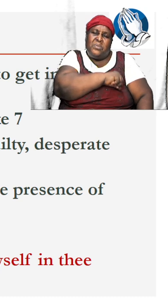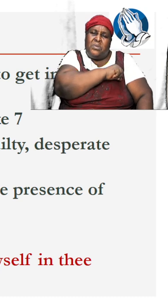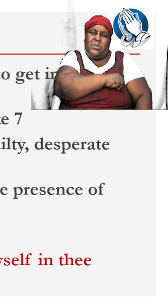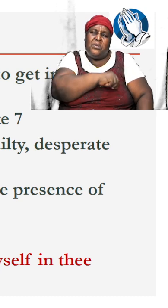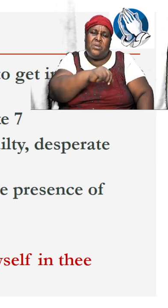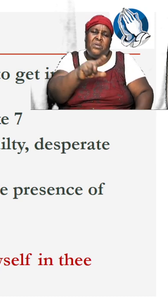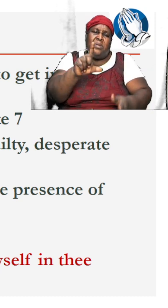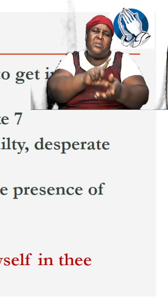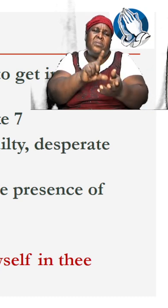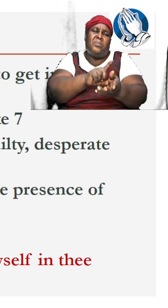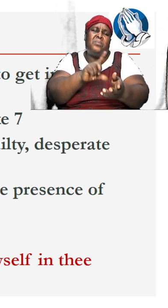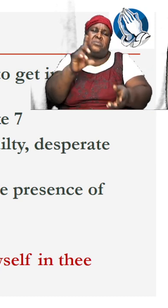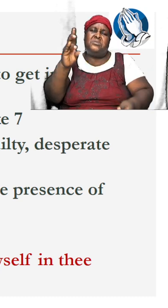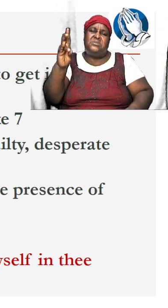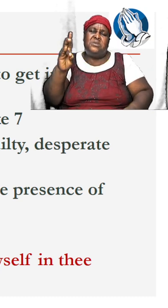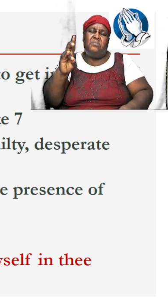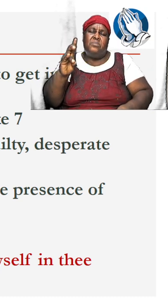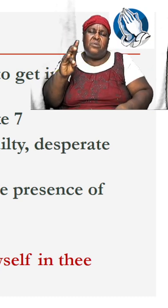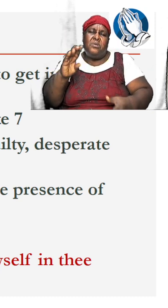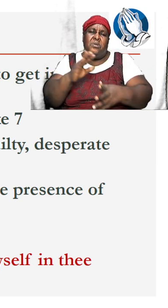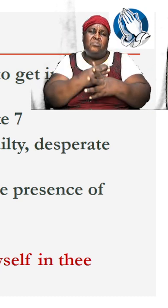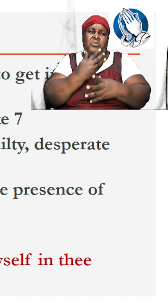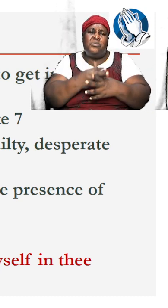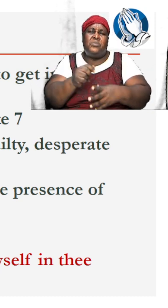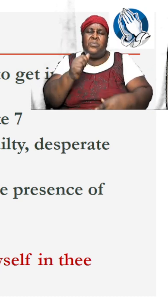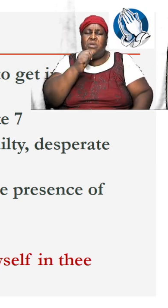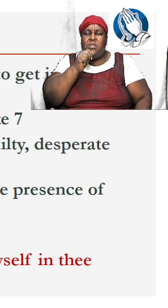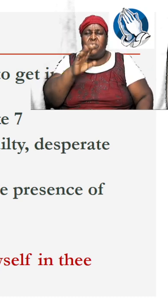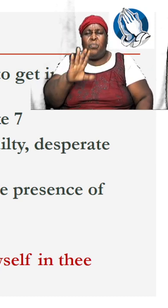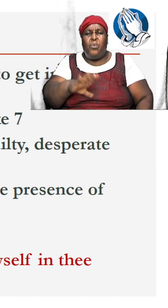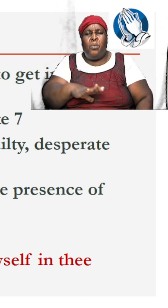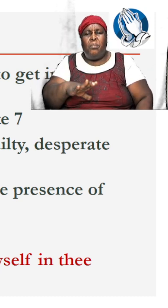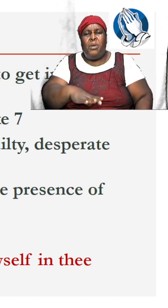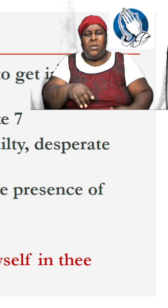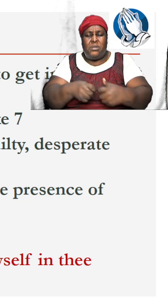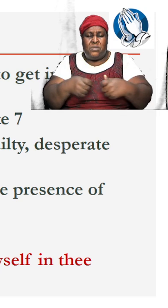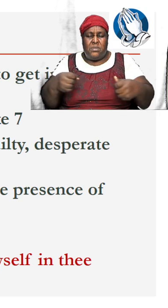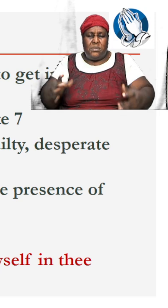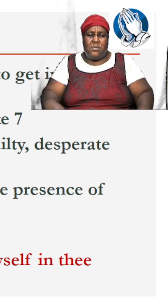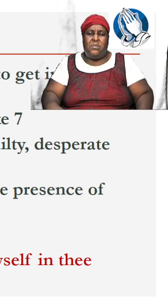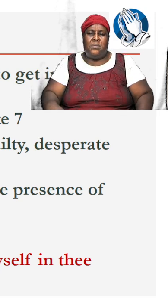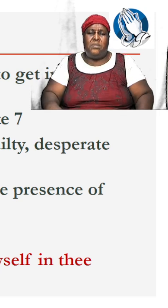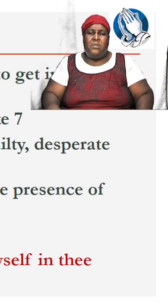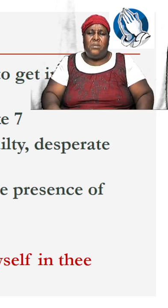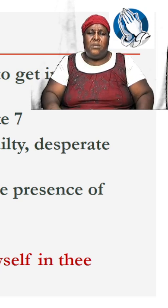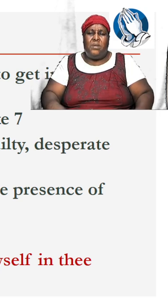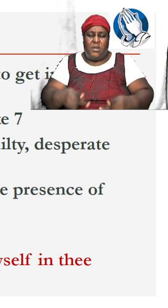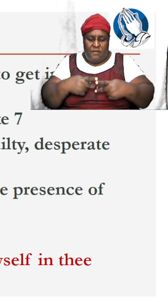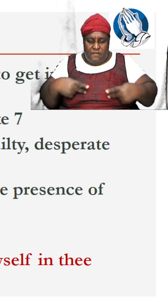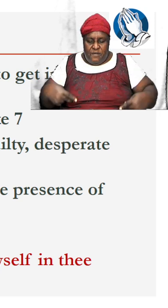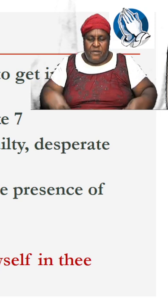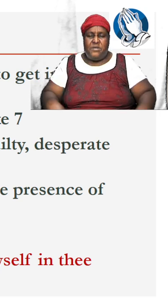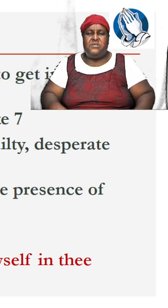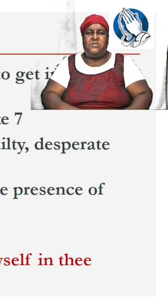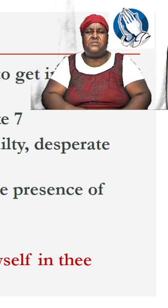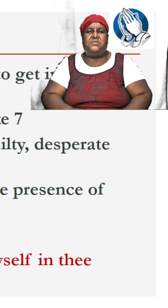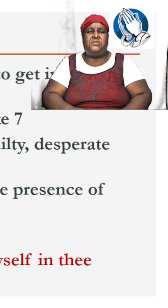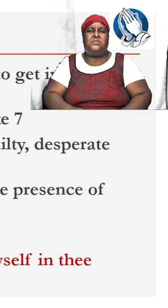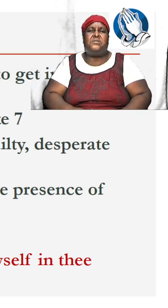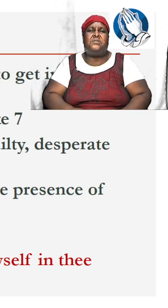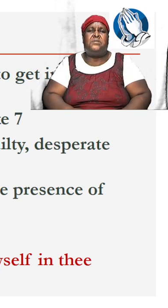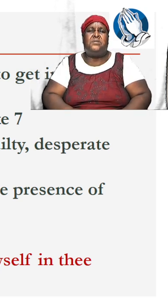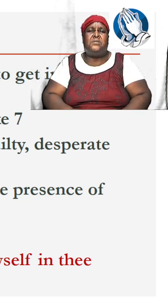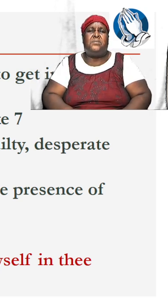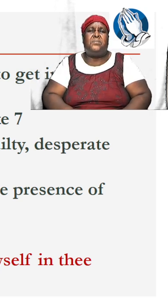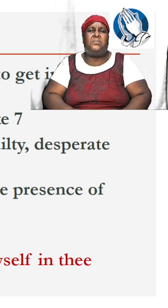in Luke chapter 7 between that woman, what the Bible calls a sinner, and Simon the Pharisee. One thought